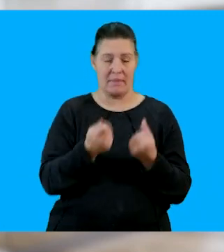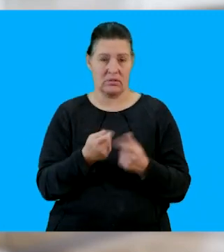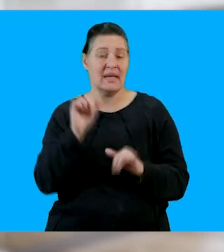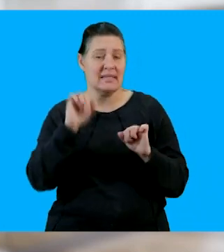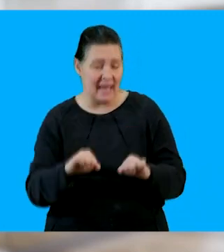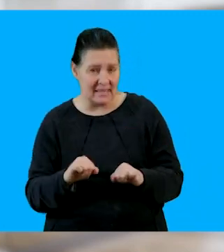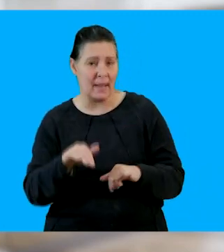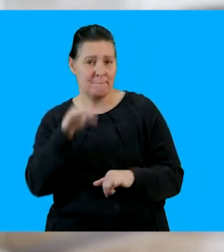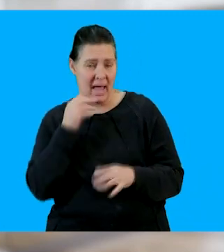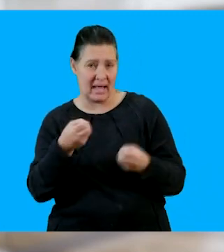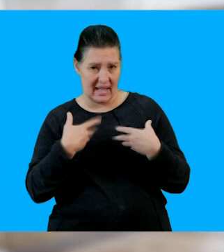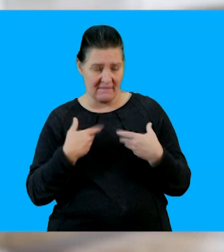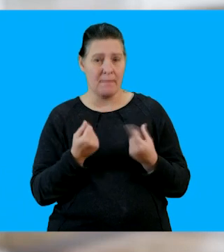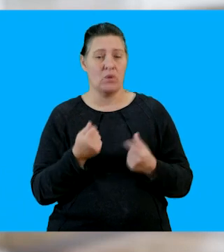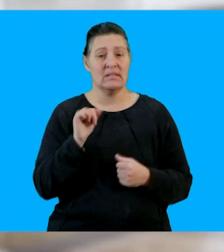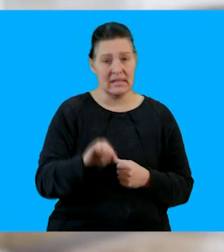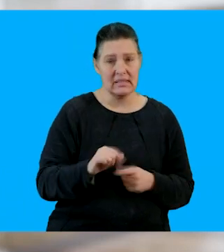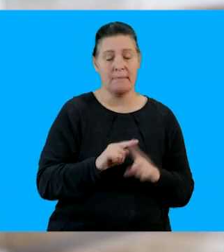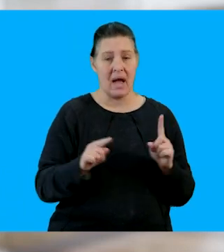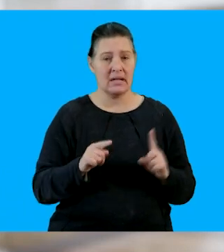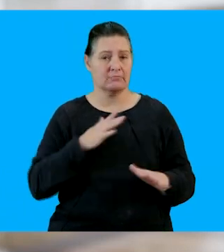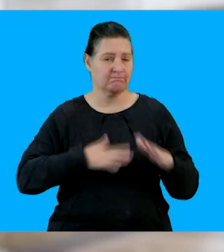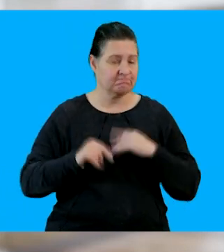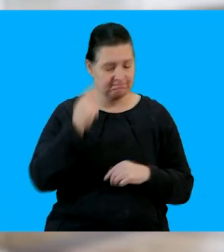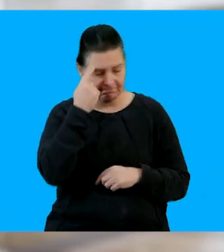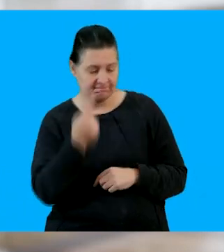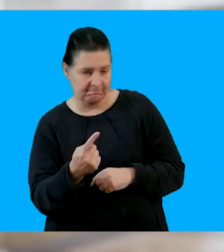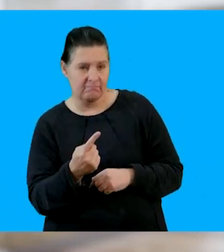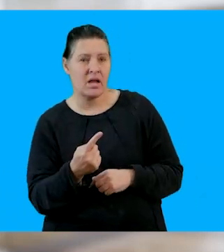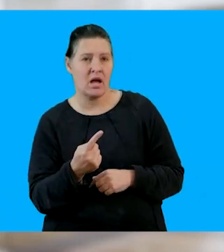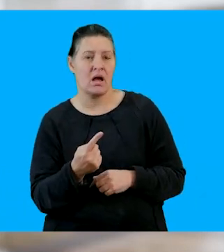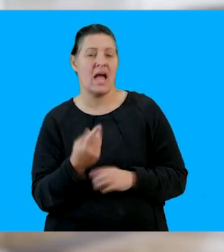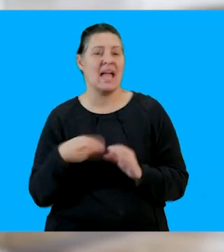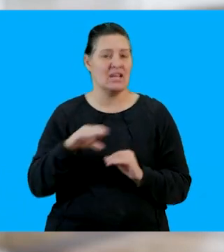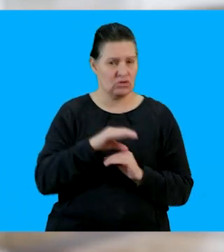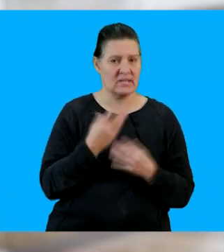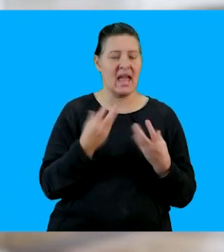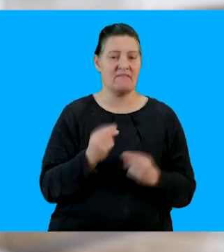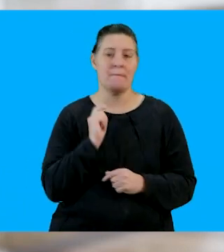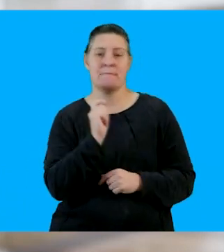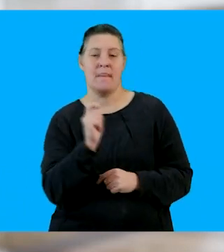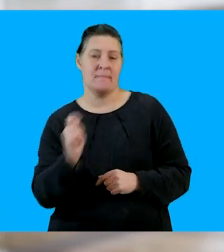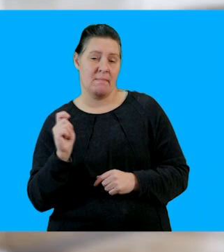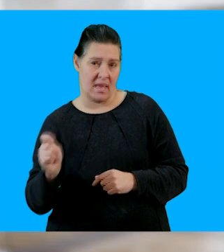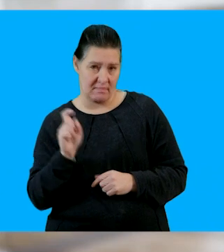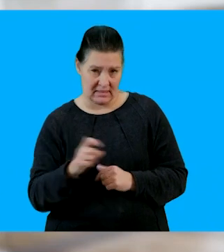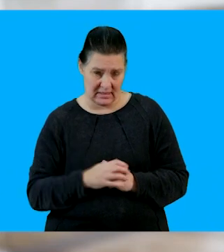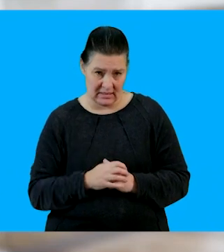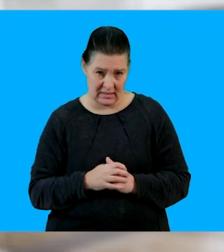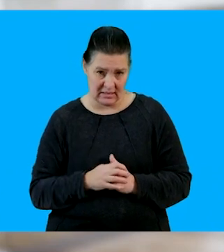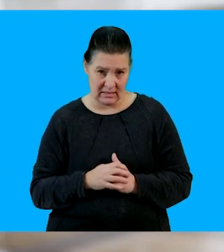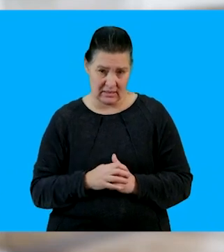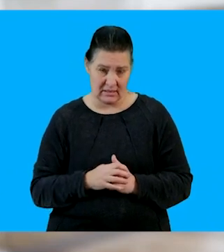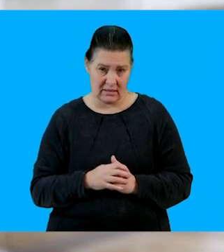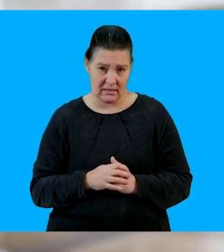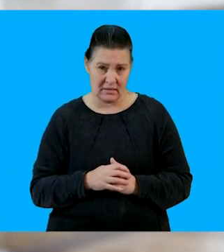because yes, the bank can give us a certain amount, but we need to bear in mind that there is also interest that has to be paid with